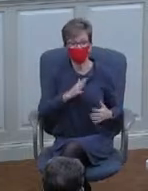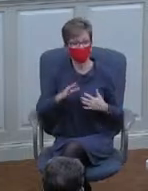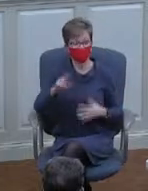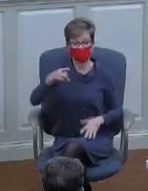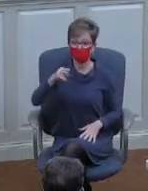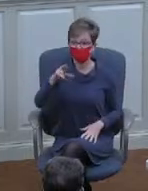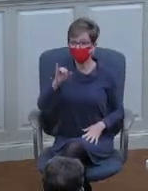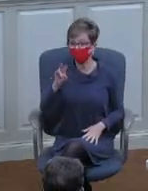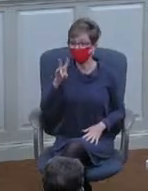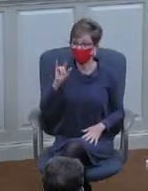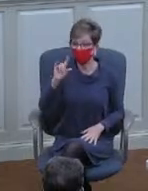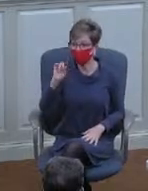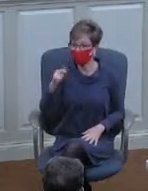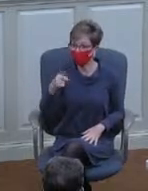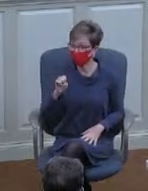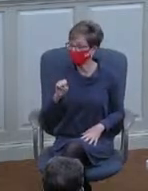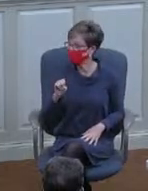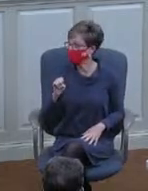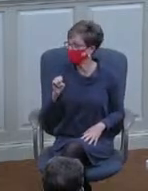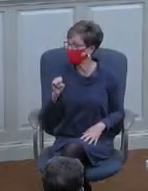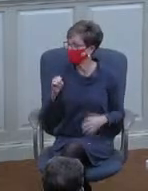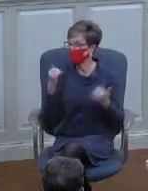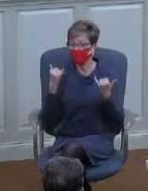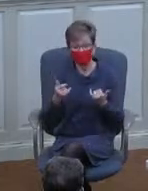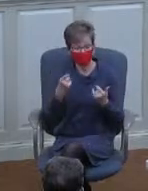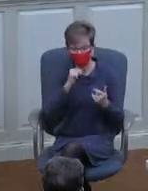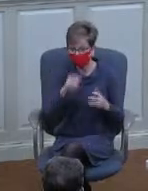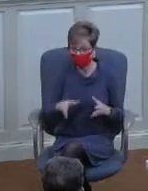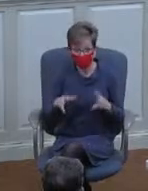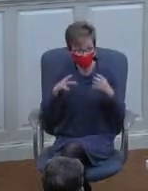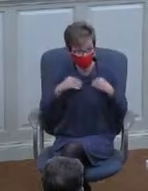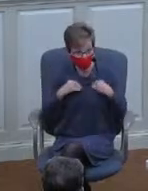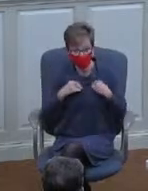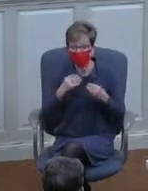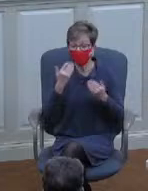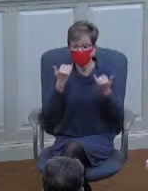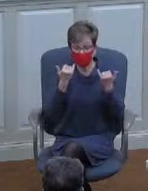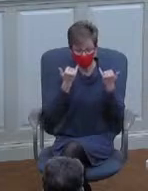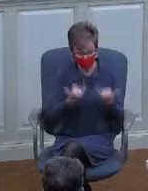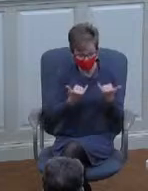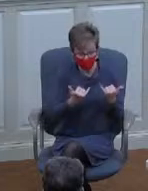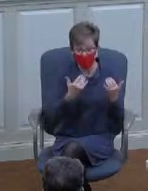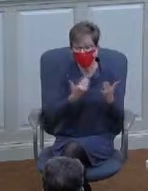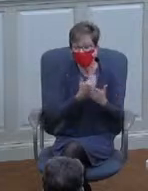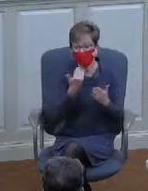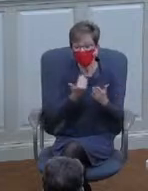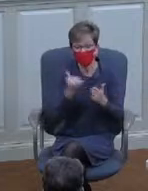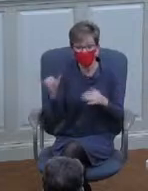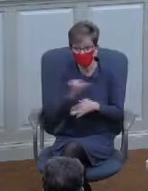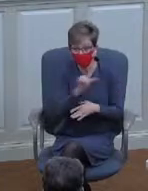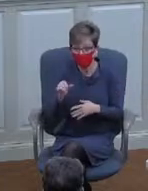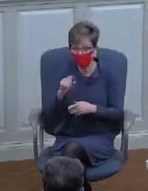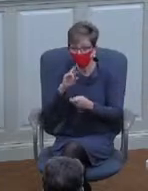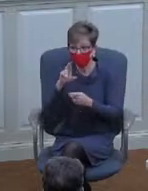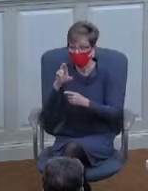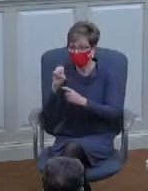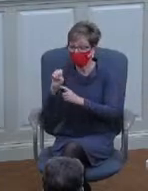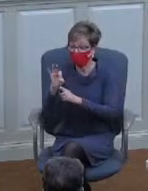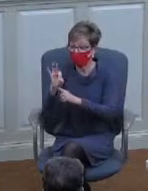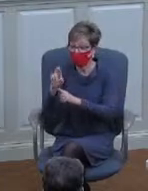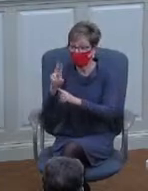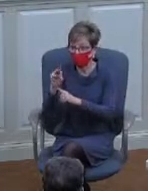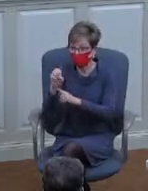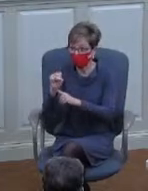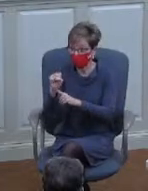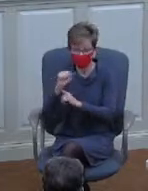our past. Unless we adopt these and similar reforms, we run the risk of becoming the greatest